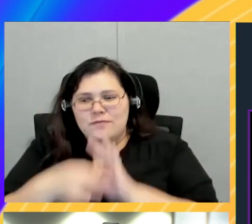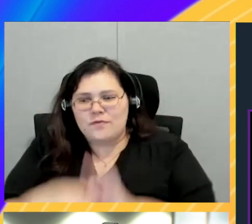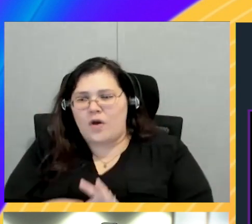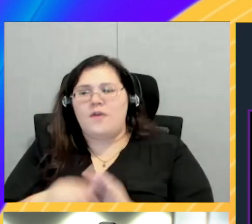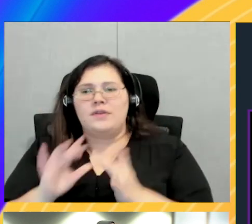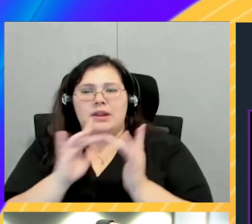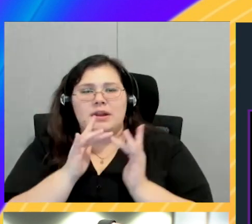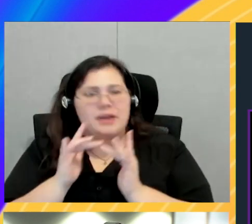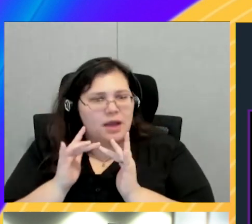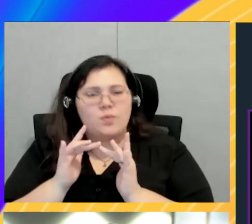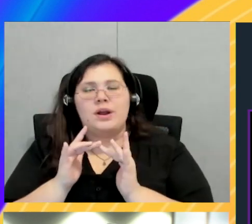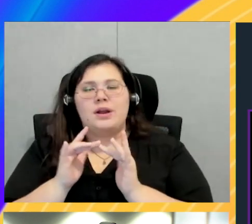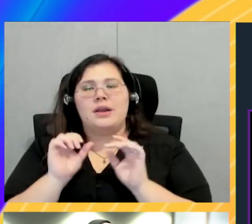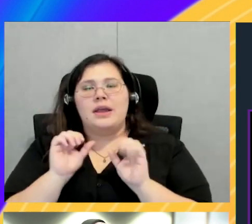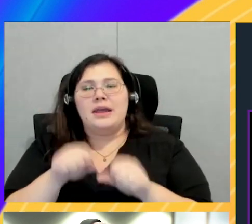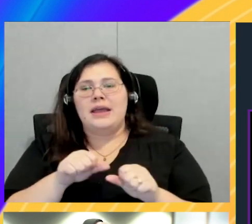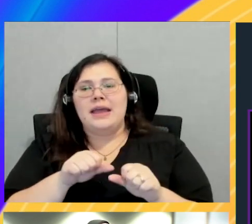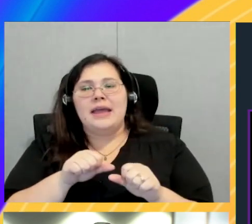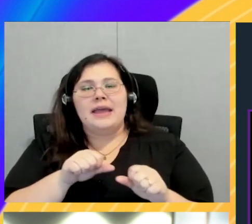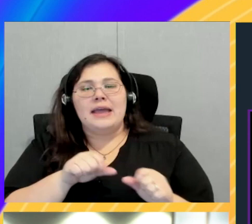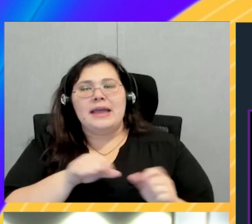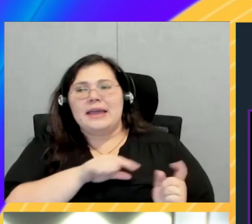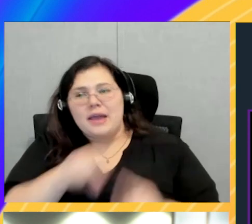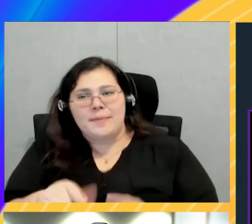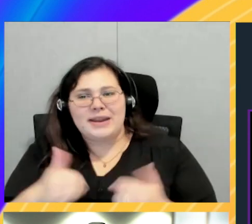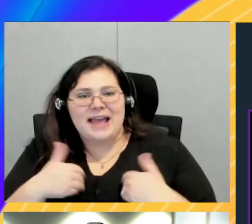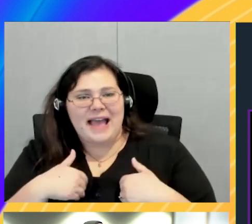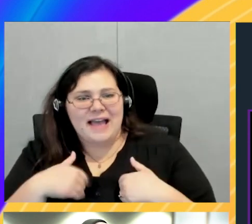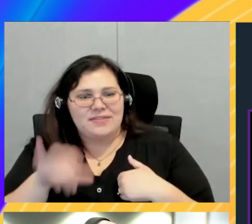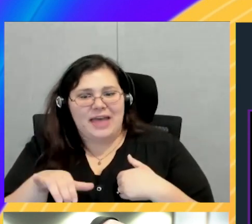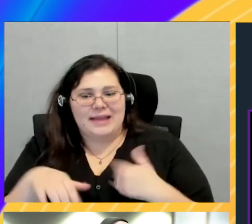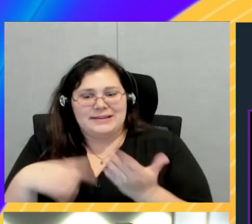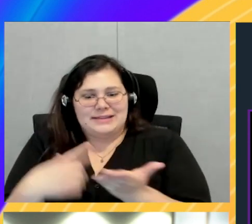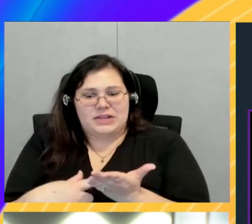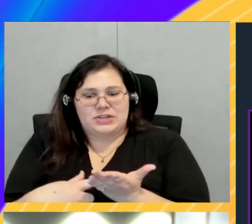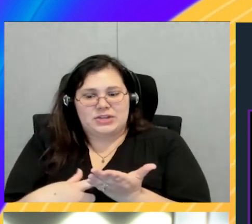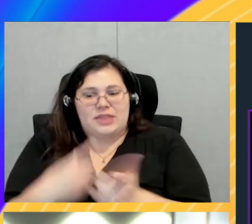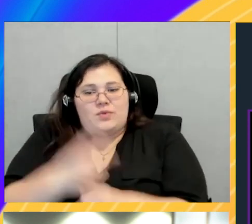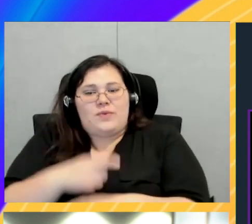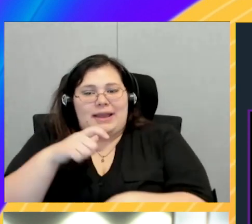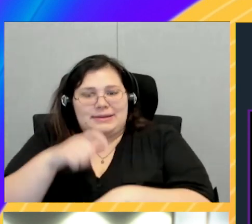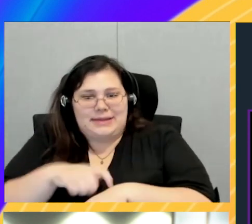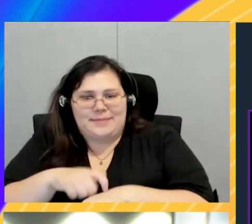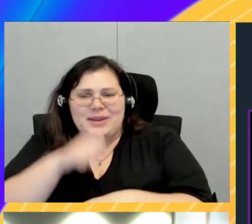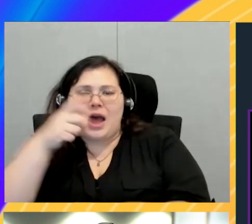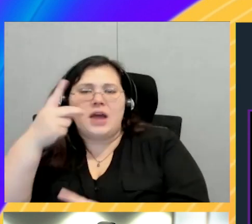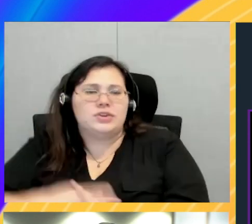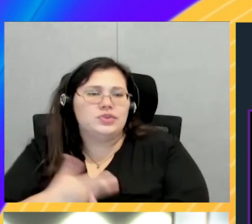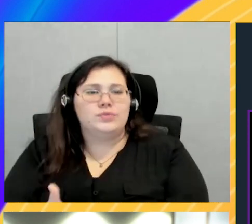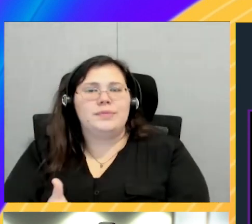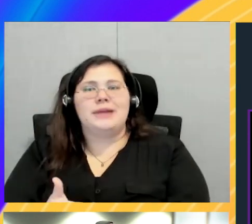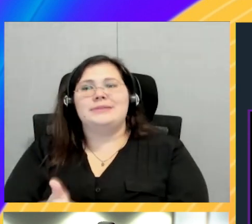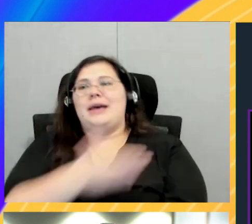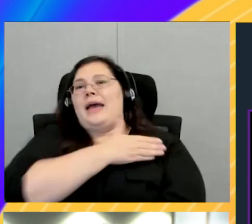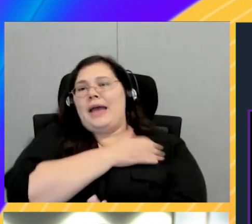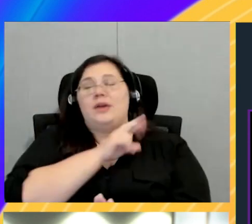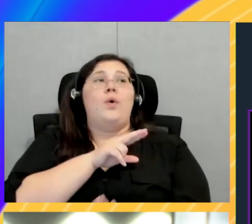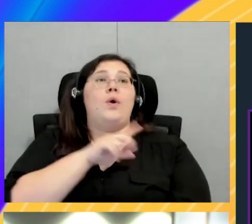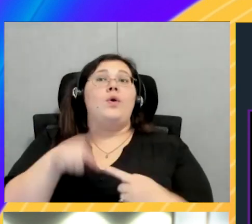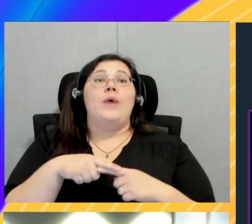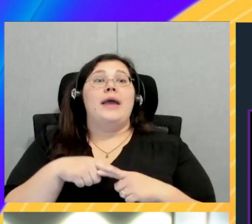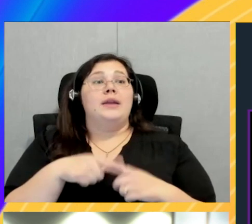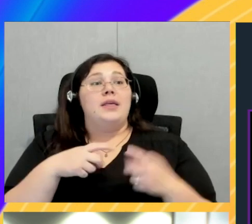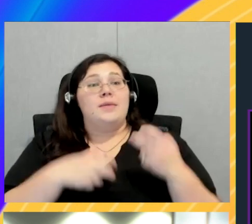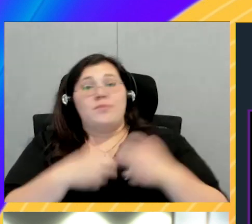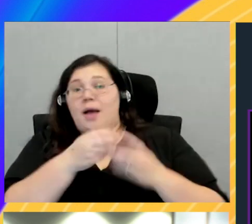that conversation when you need it, not 2 months ahead of time or once you've already solved that problem, but when it's needed. Yeah, and